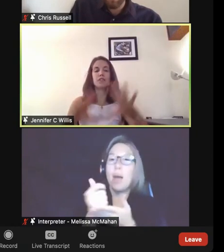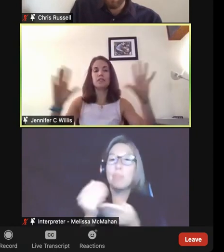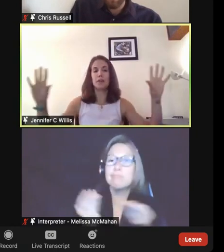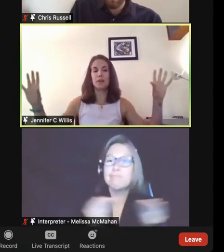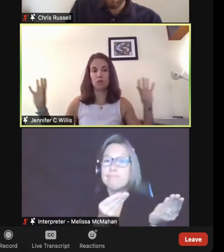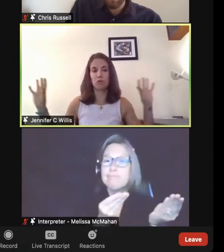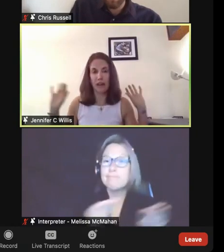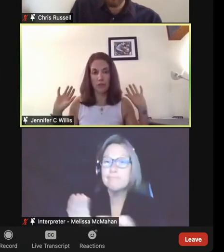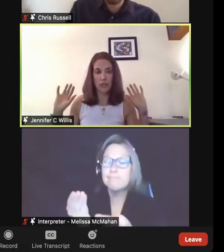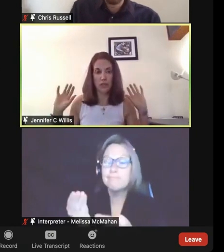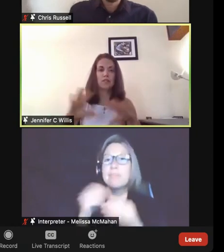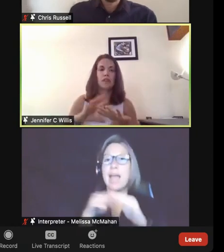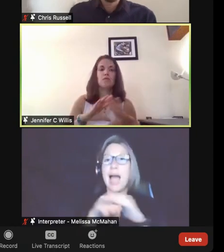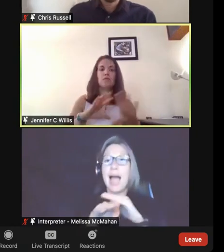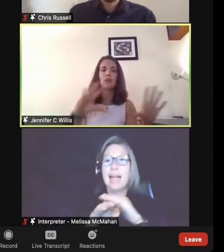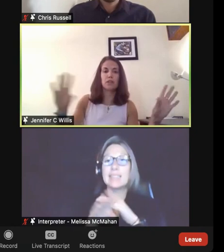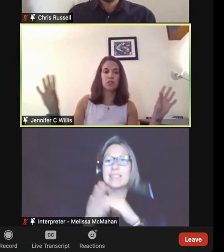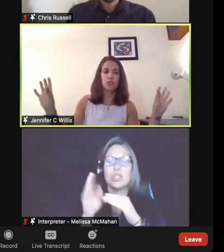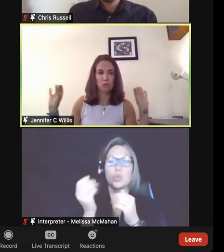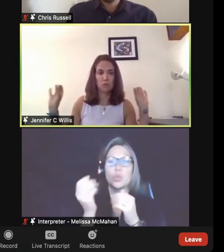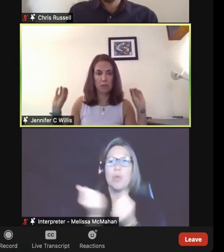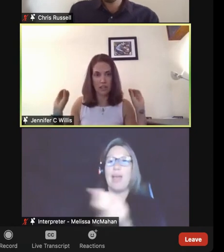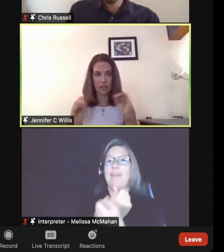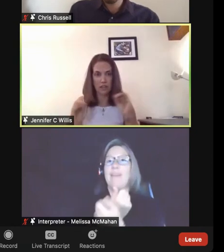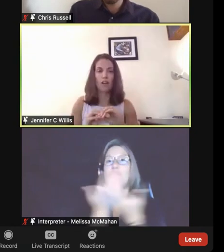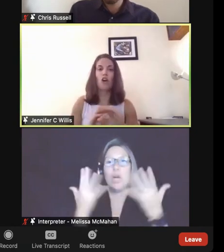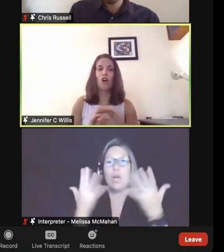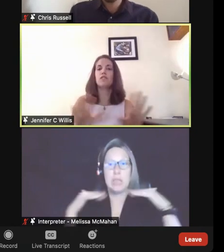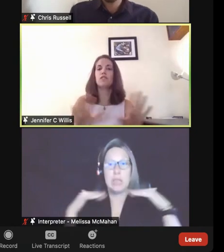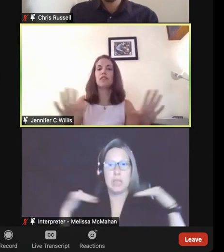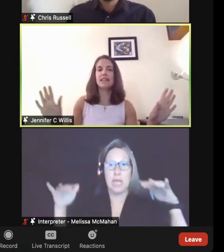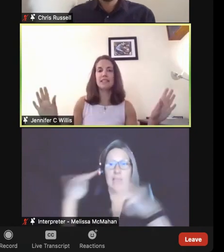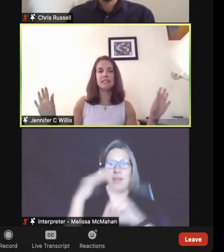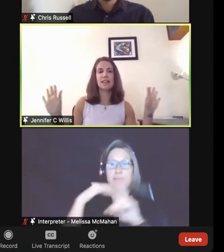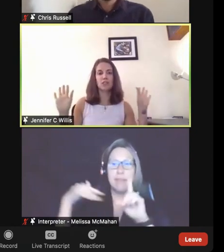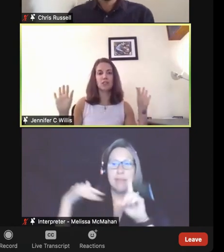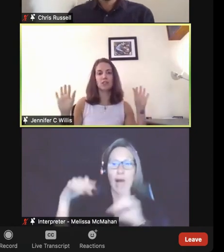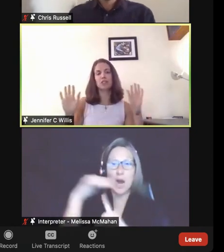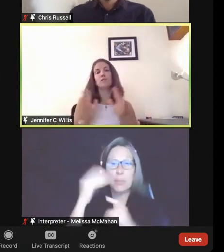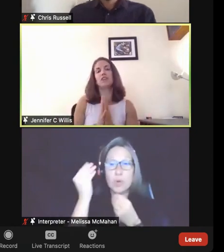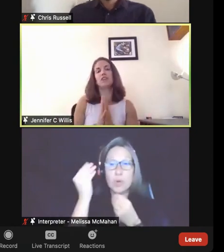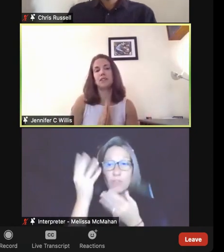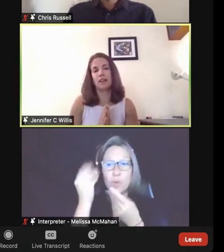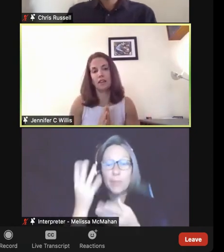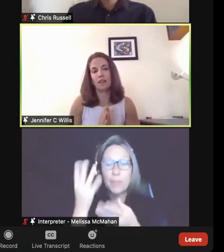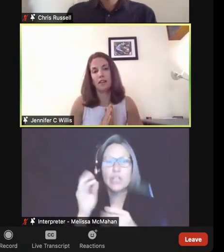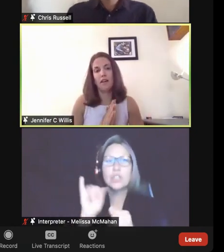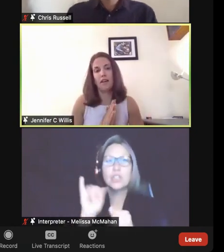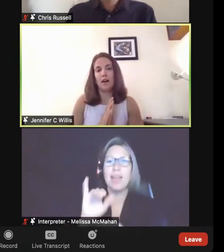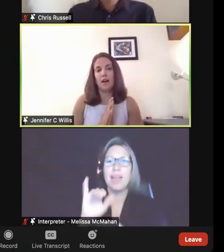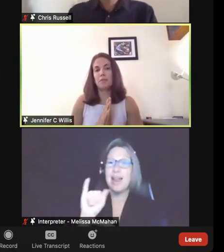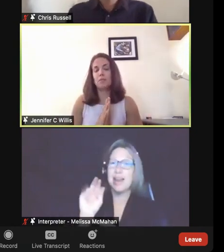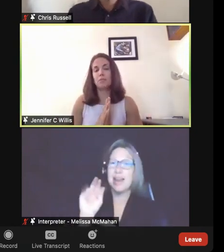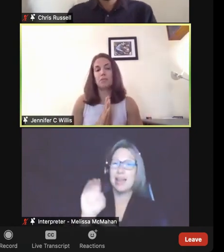to everything that's happening around the students, that environmental information, all of that incidental stuff that they're